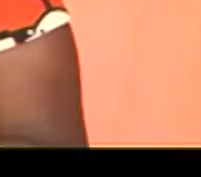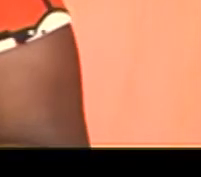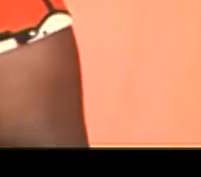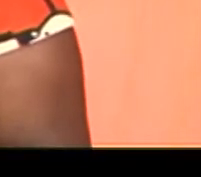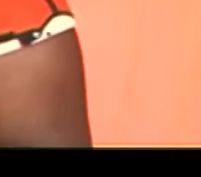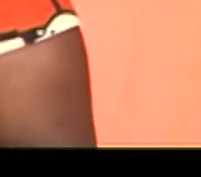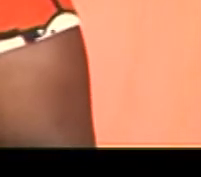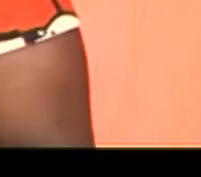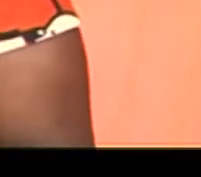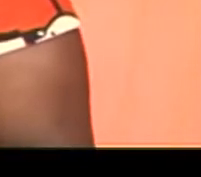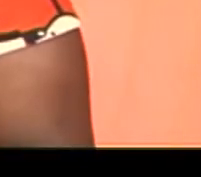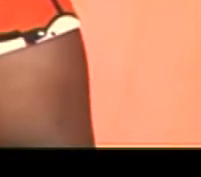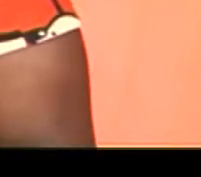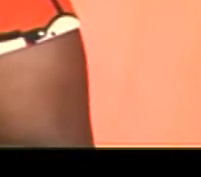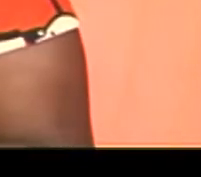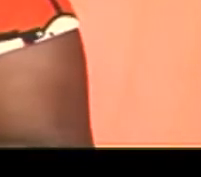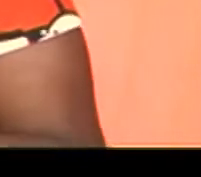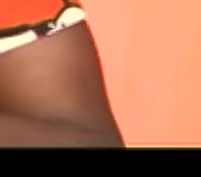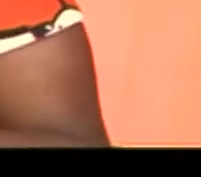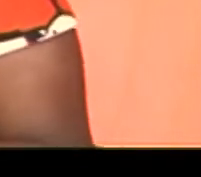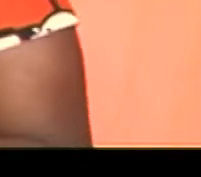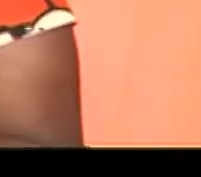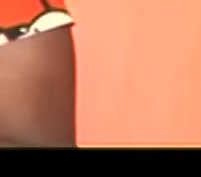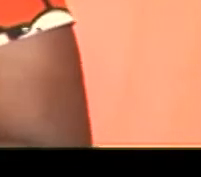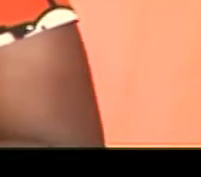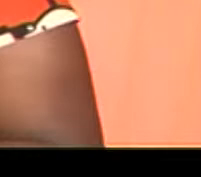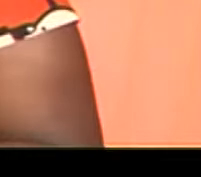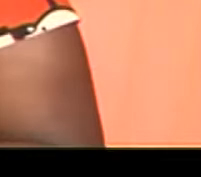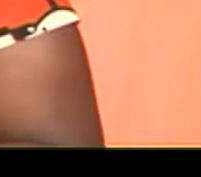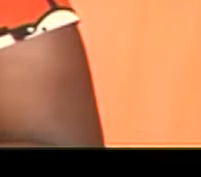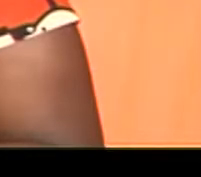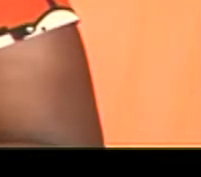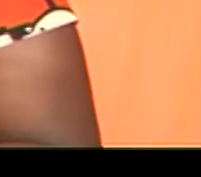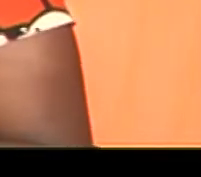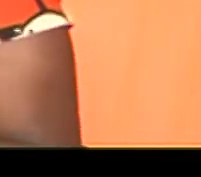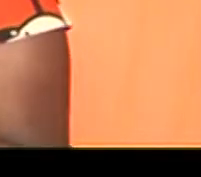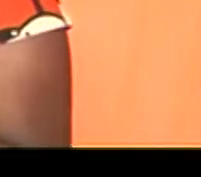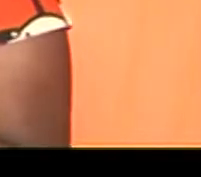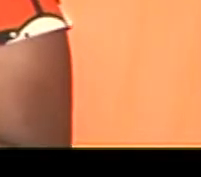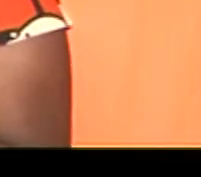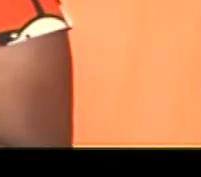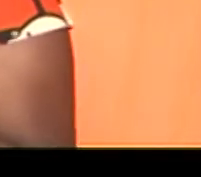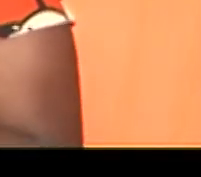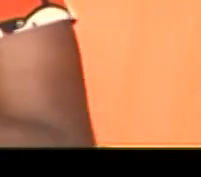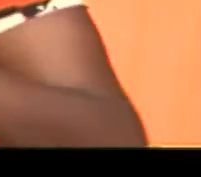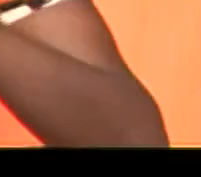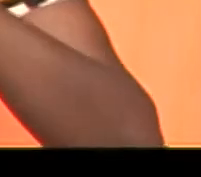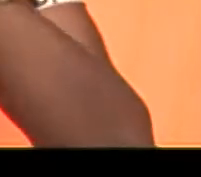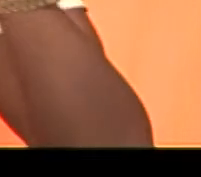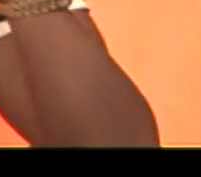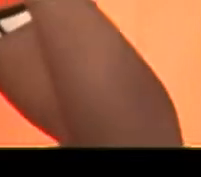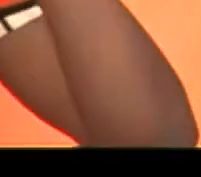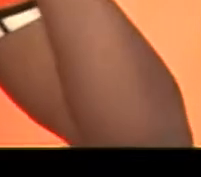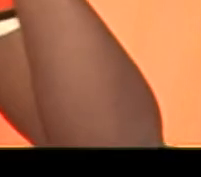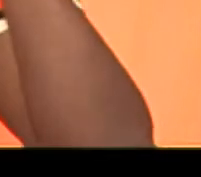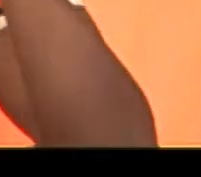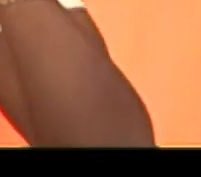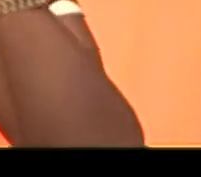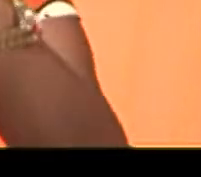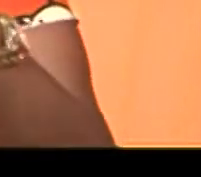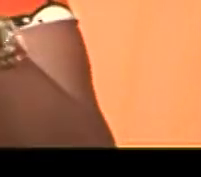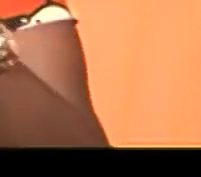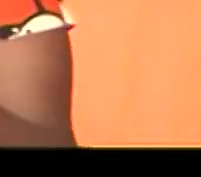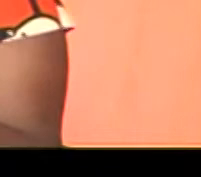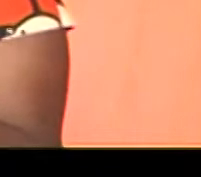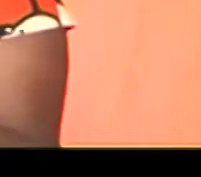be Emmanuel to you. Again, when he says that the Lord is your shepherd, you shall not want. I want you to know that because God has the